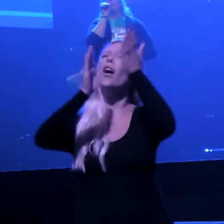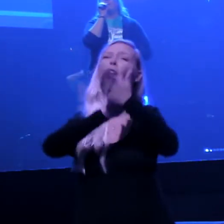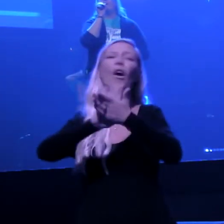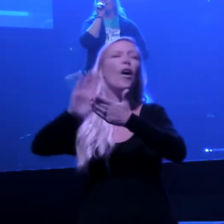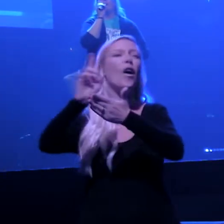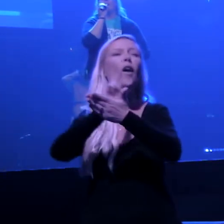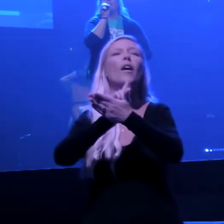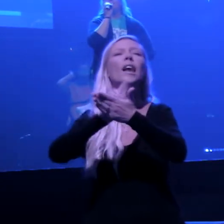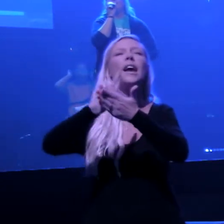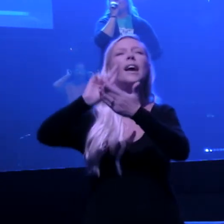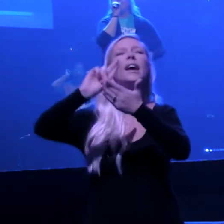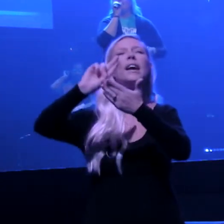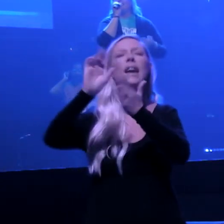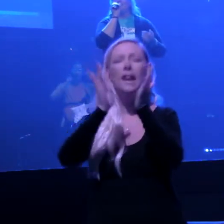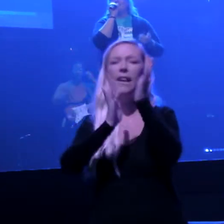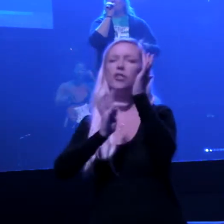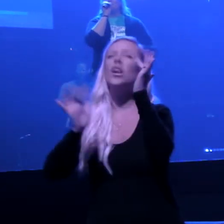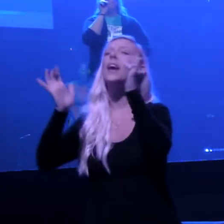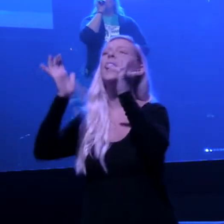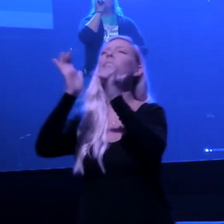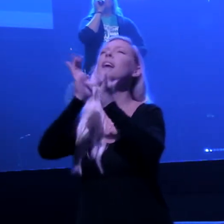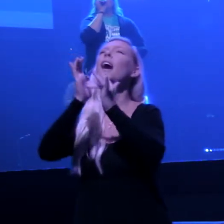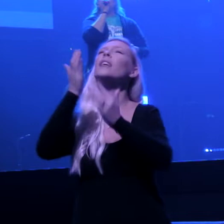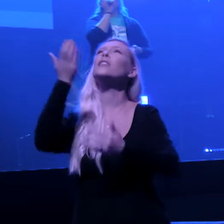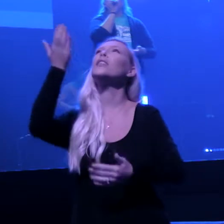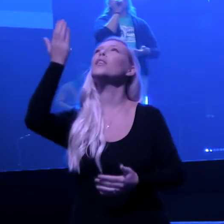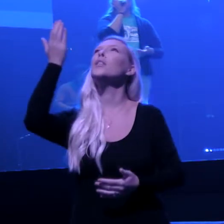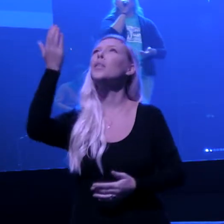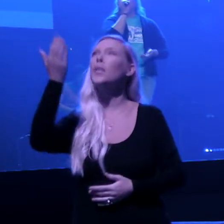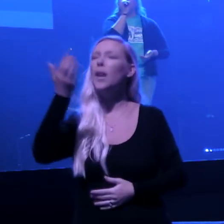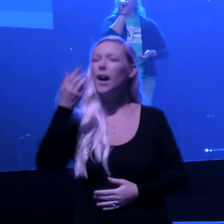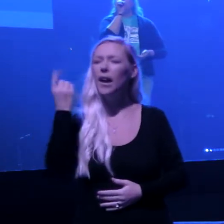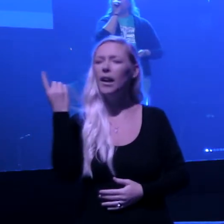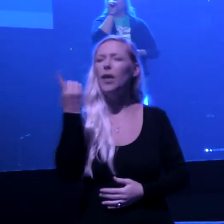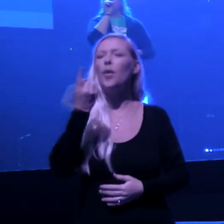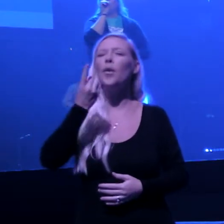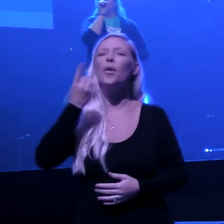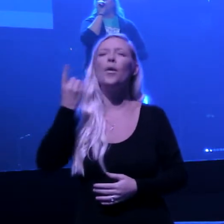cry holy, Jesus, you